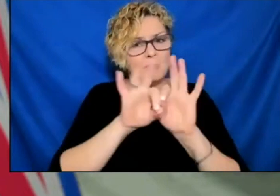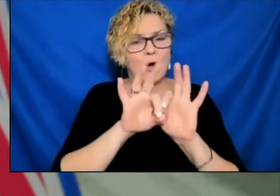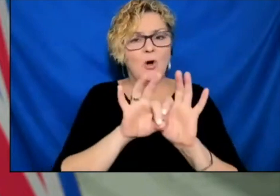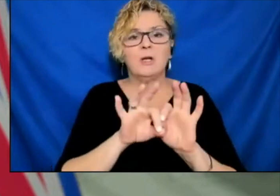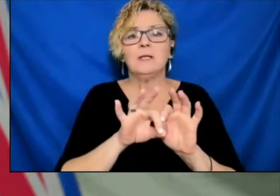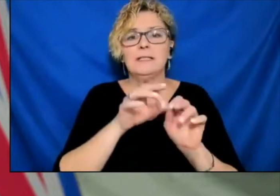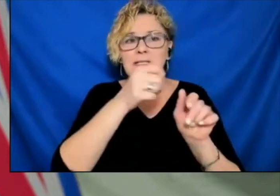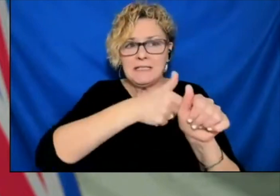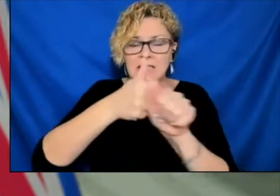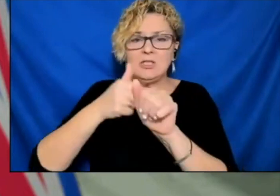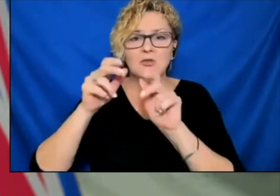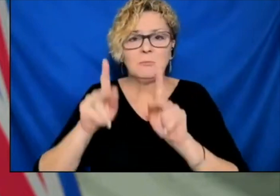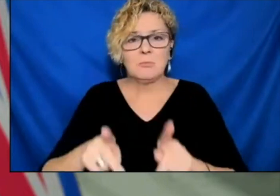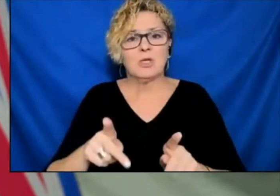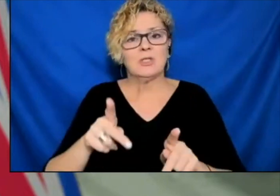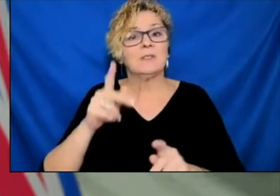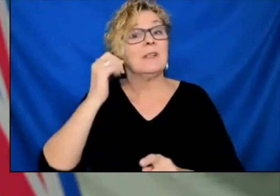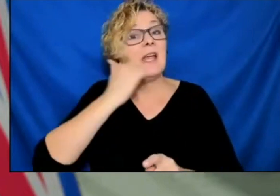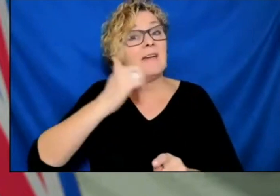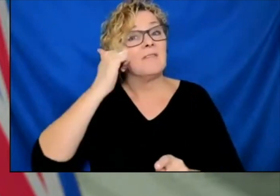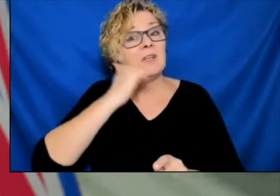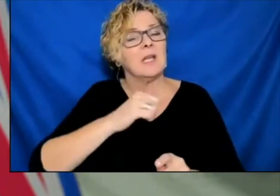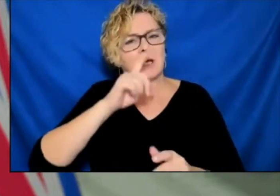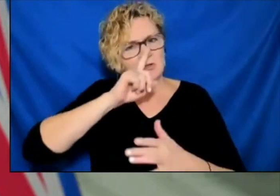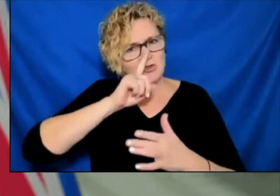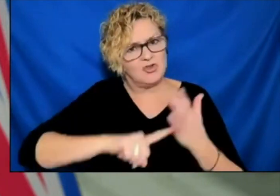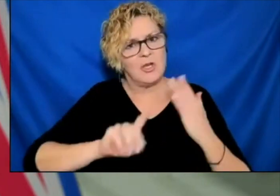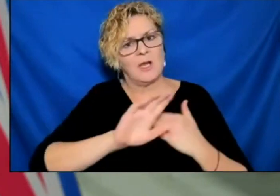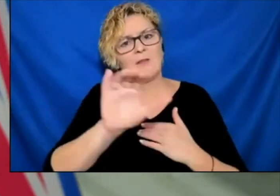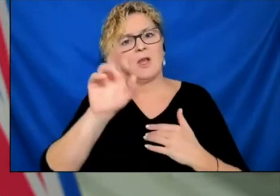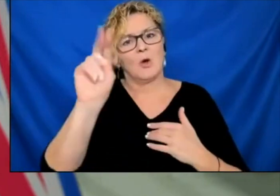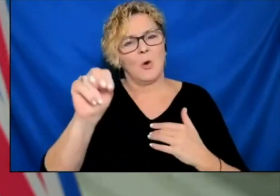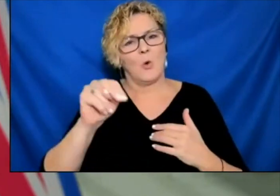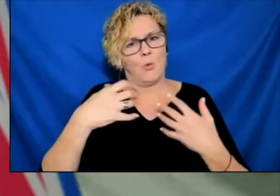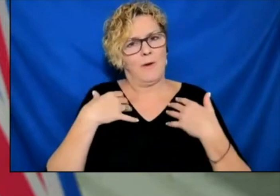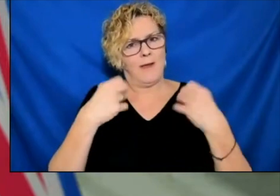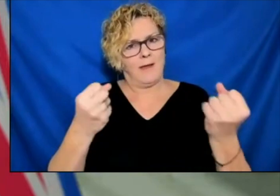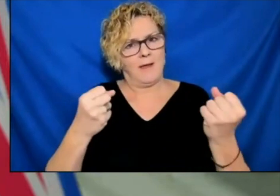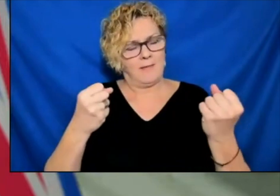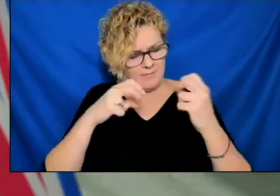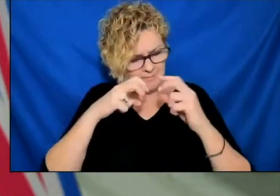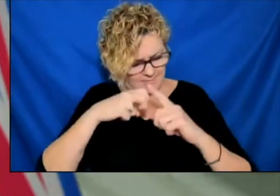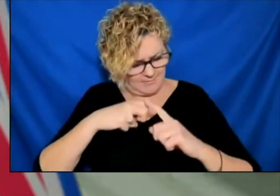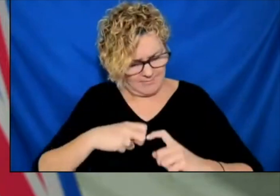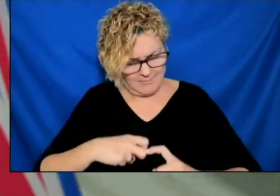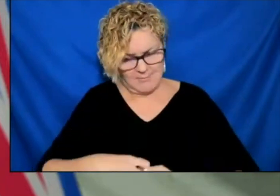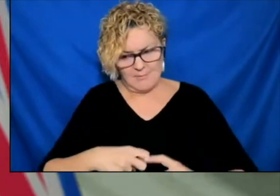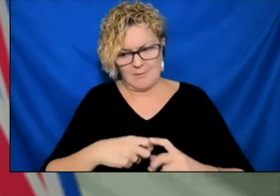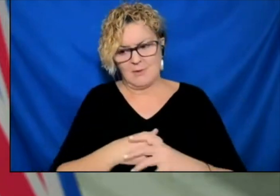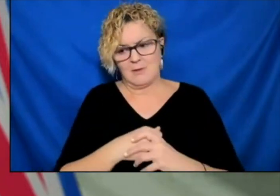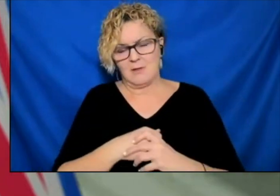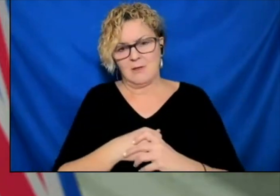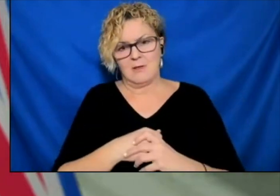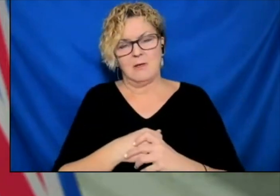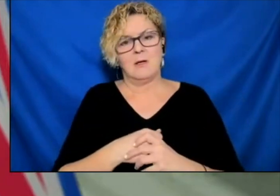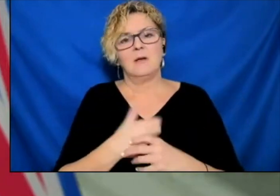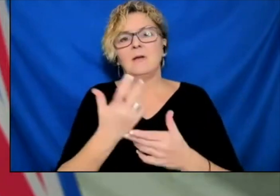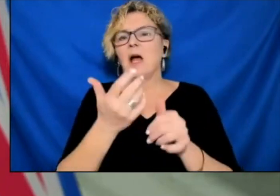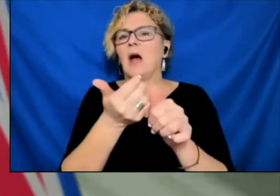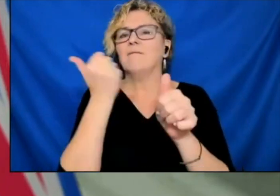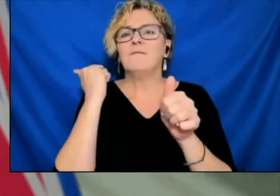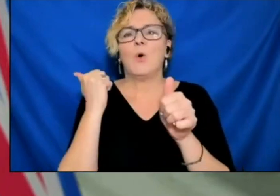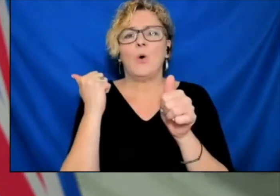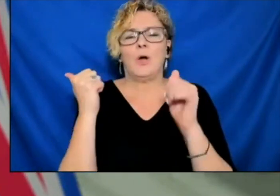stay home if sick. Implementing strategies to prevent crowding during class transition times, such